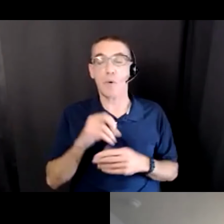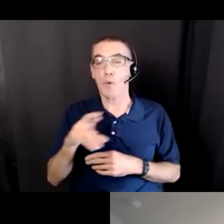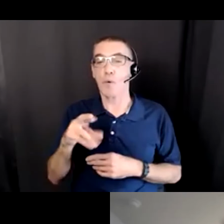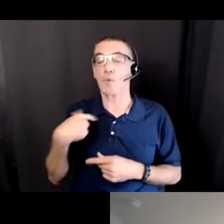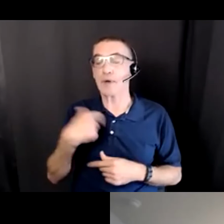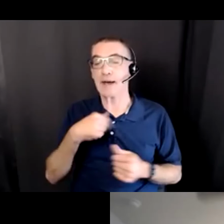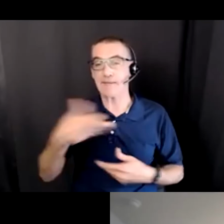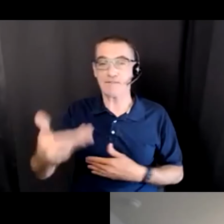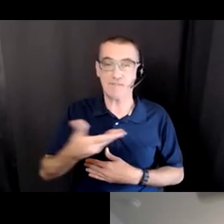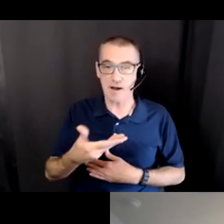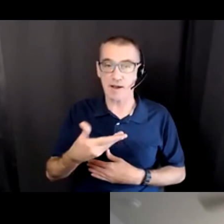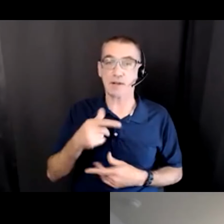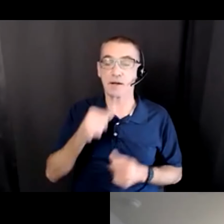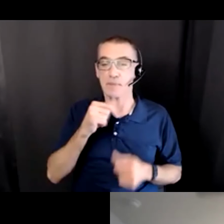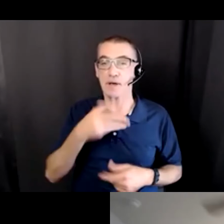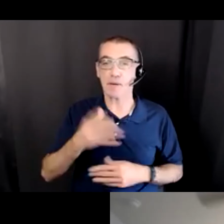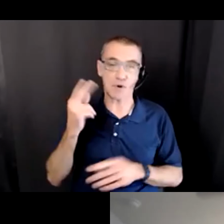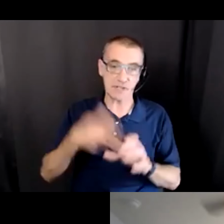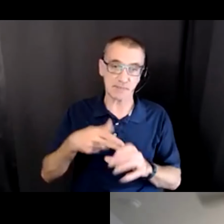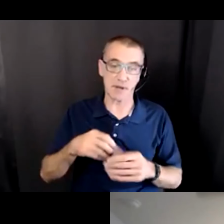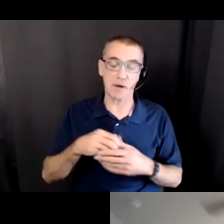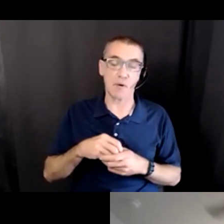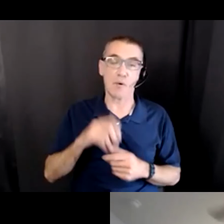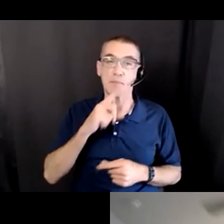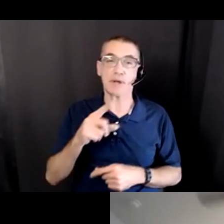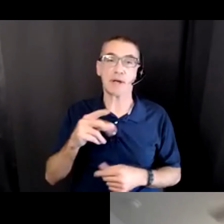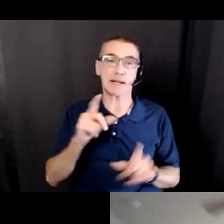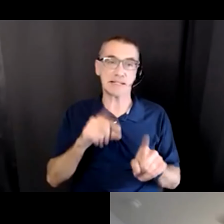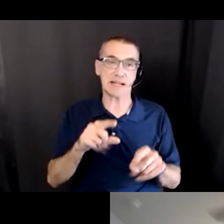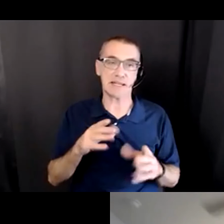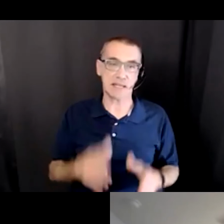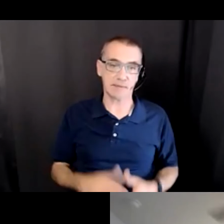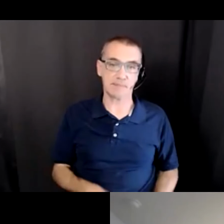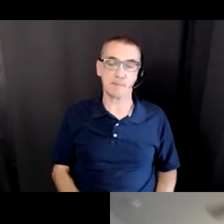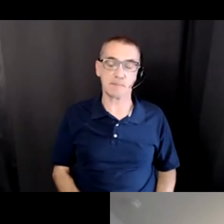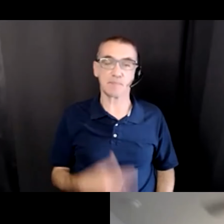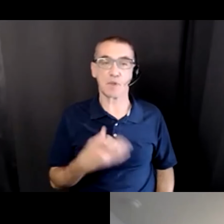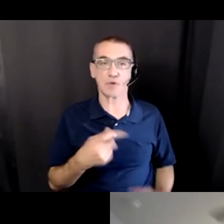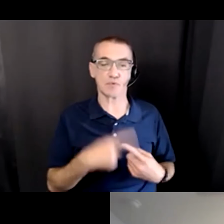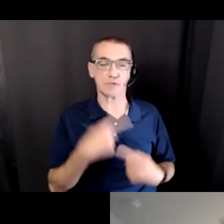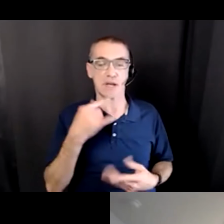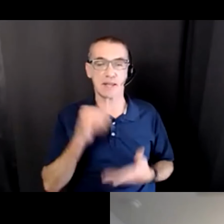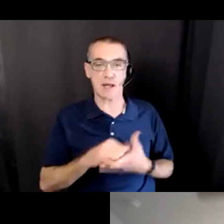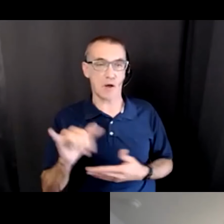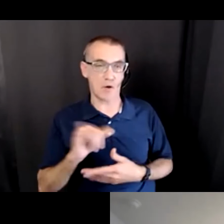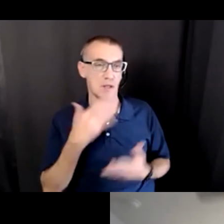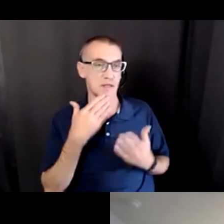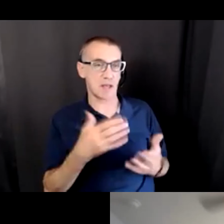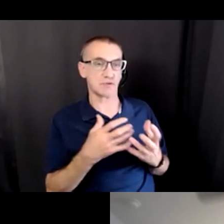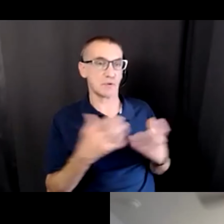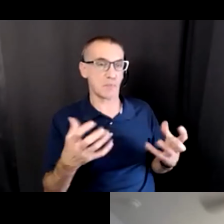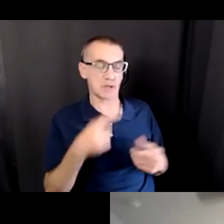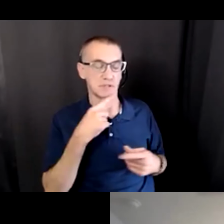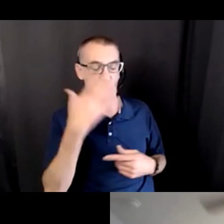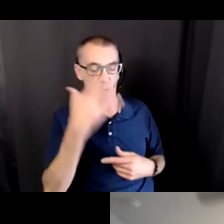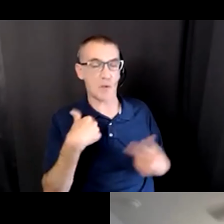can invite, that can be a participant or can be an attendee. Yeah, I just want to say also thank you so much. This is why we